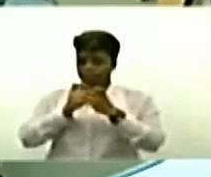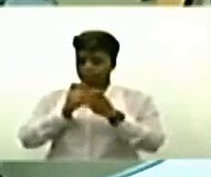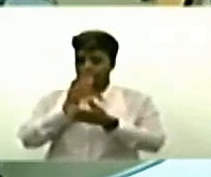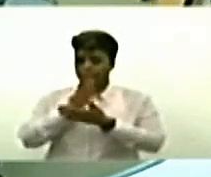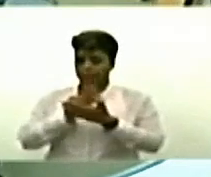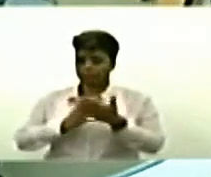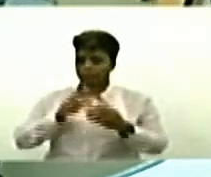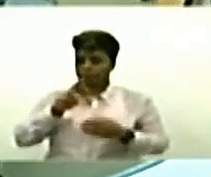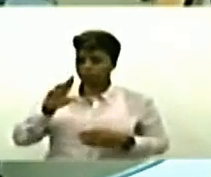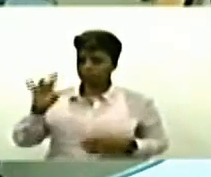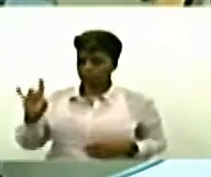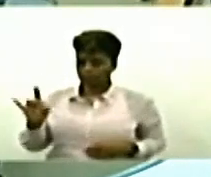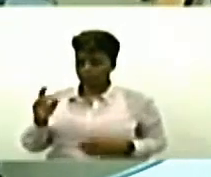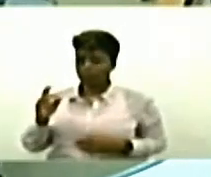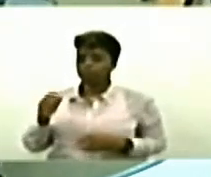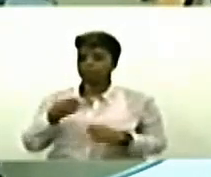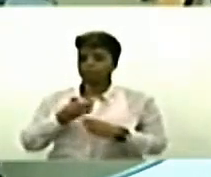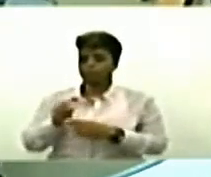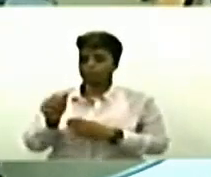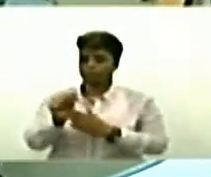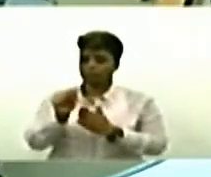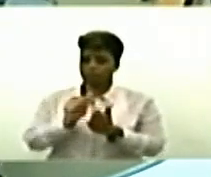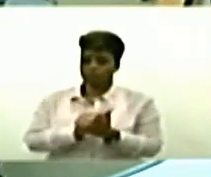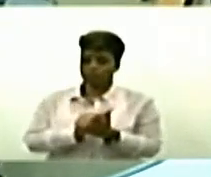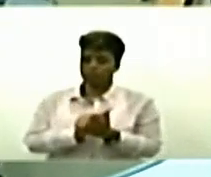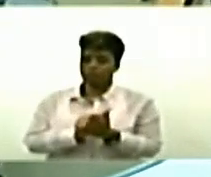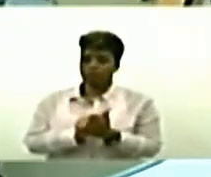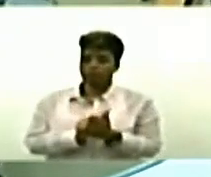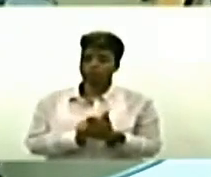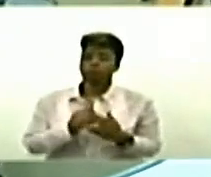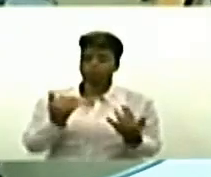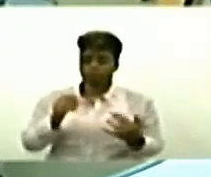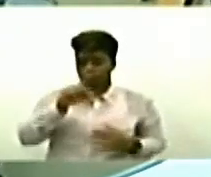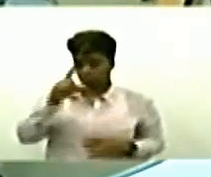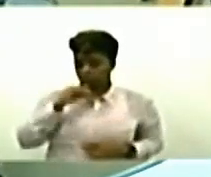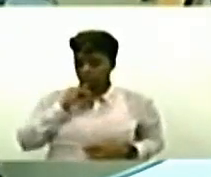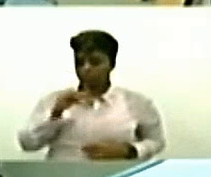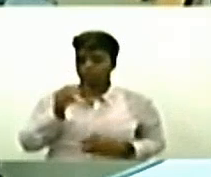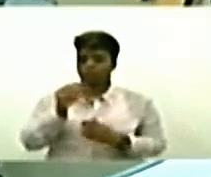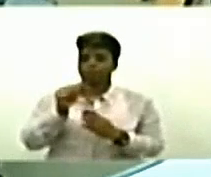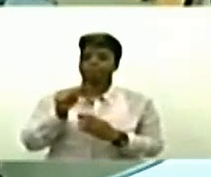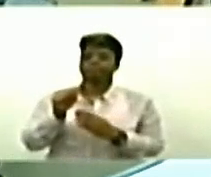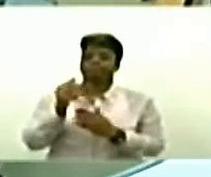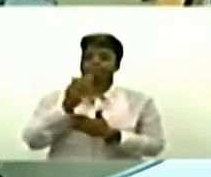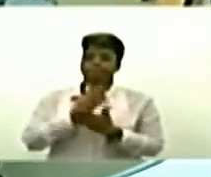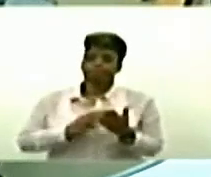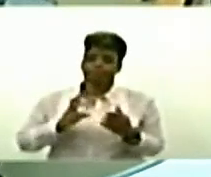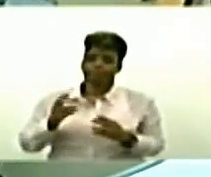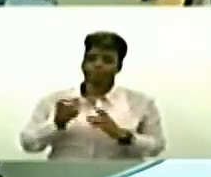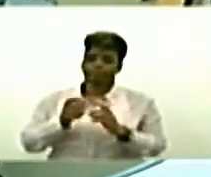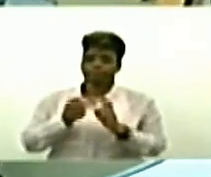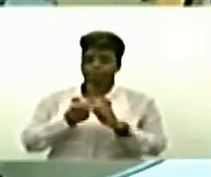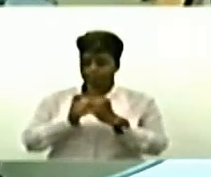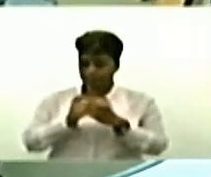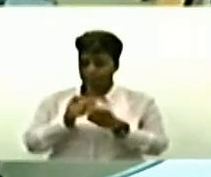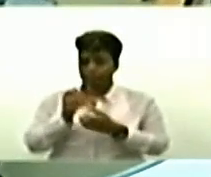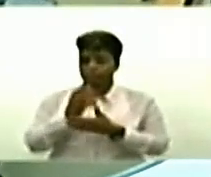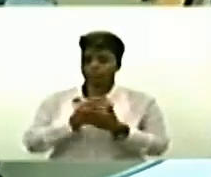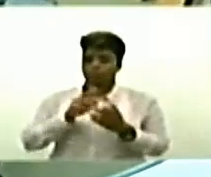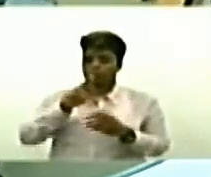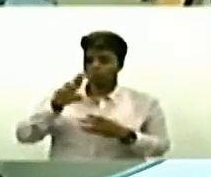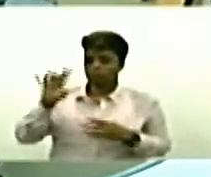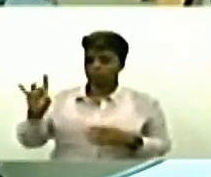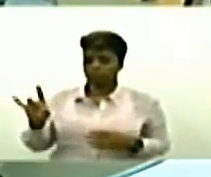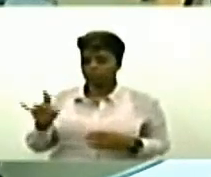28 of Principal Act. Honorable members, the question is that Clause 6, amendment to Section 28 of the Principal